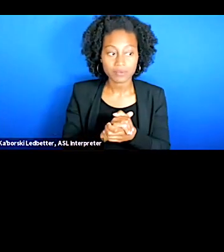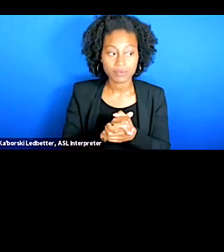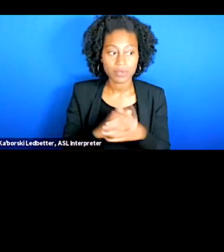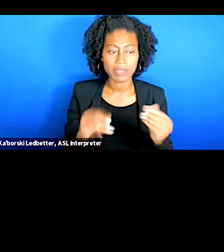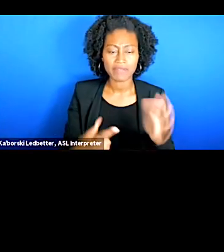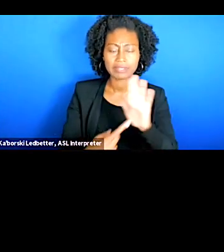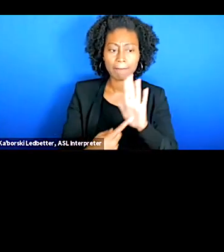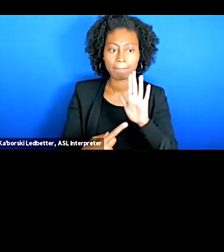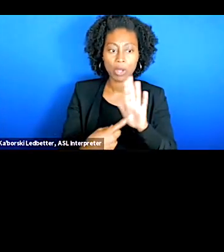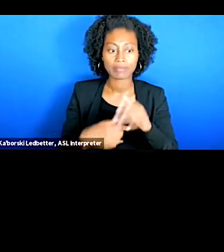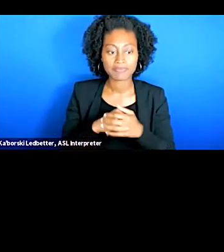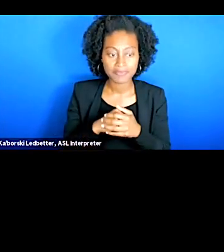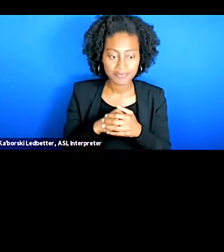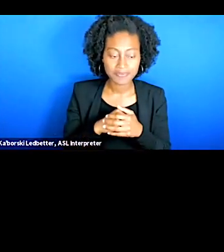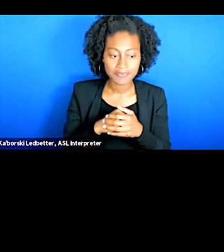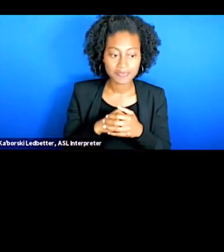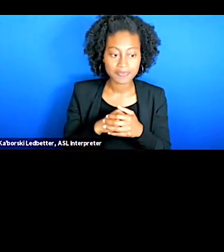example,